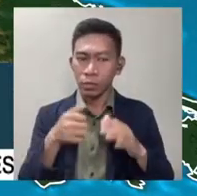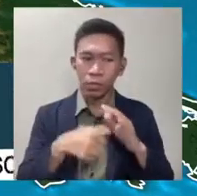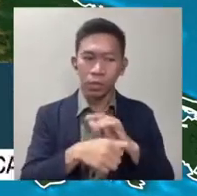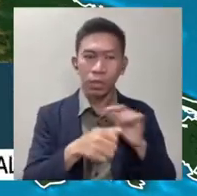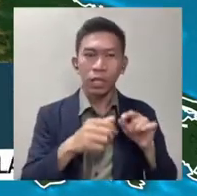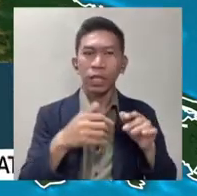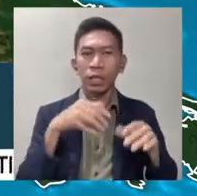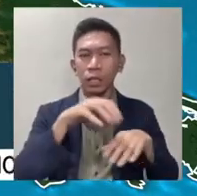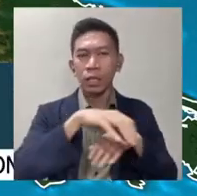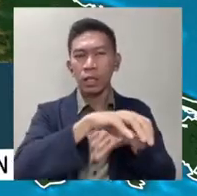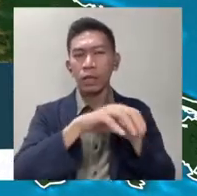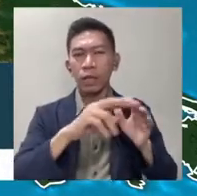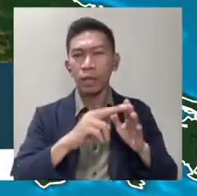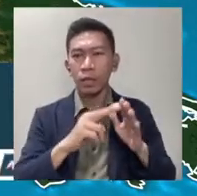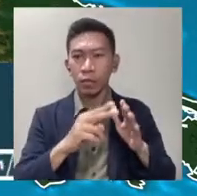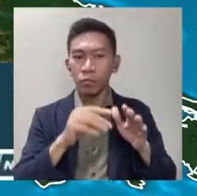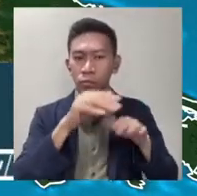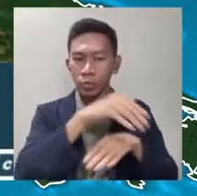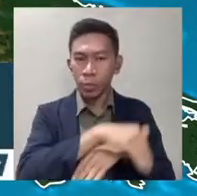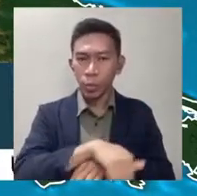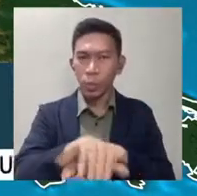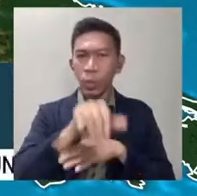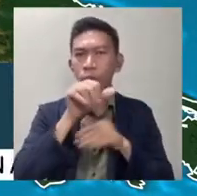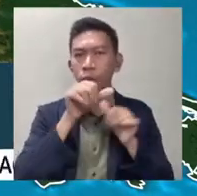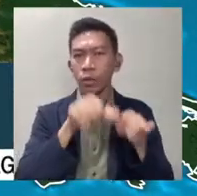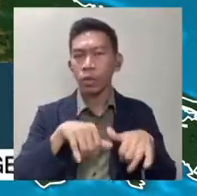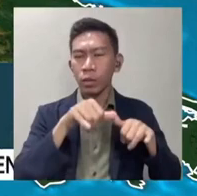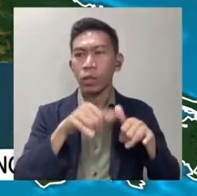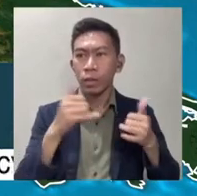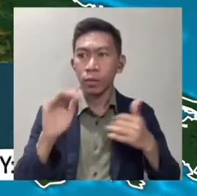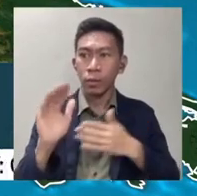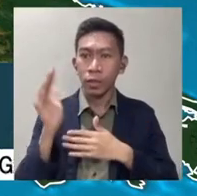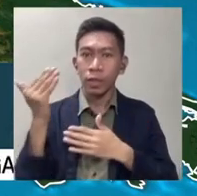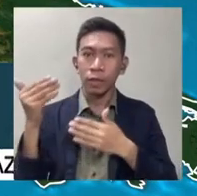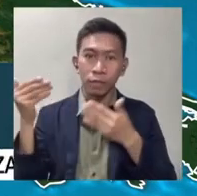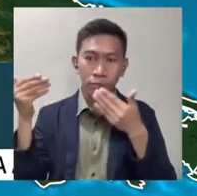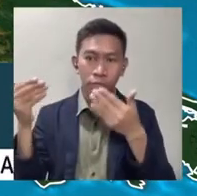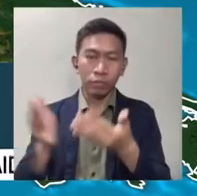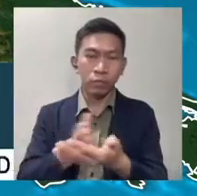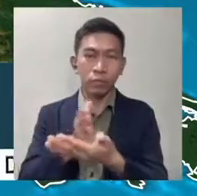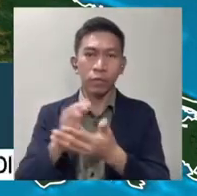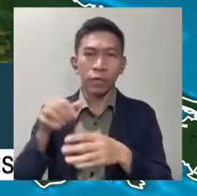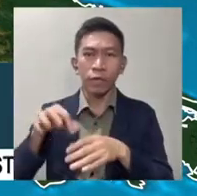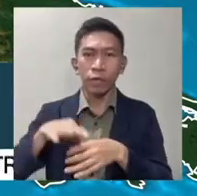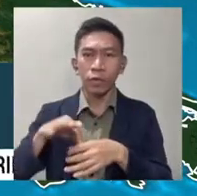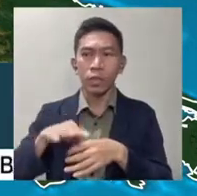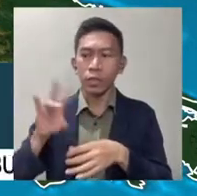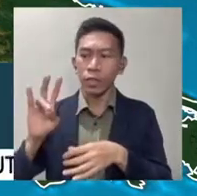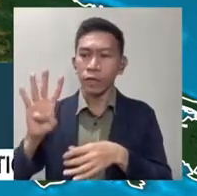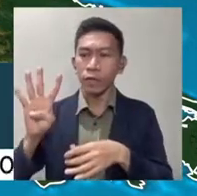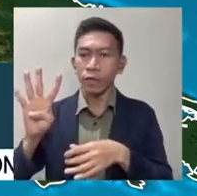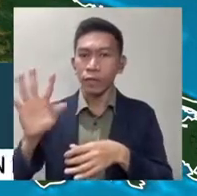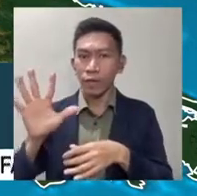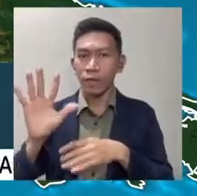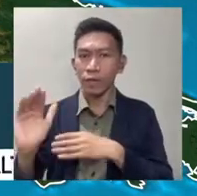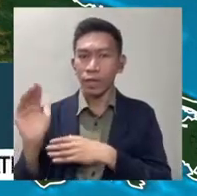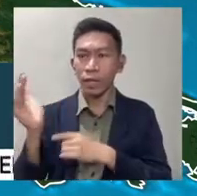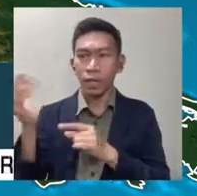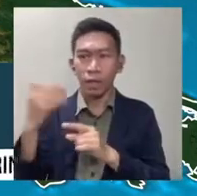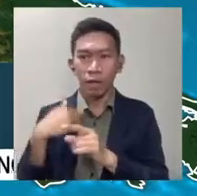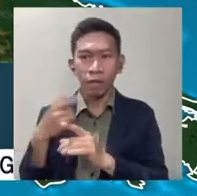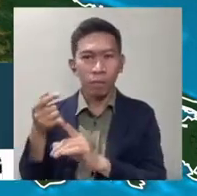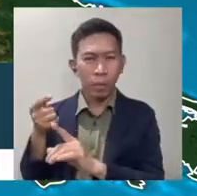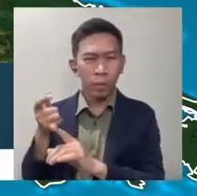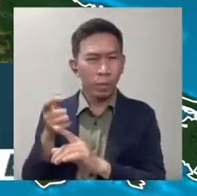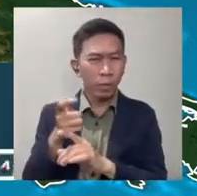the night. This morning, they were able to proceed to Nag-Uma, where voting began at 7:45 a.m. Because of the shooting incident, Nag-Uma is